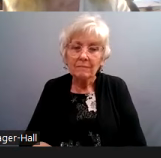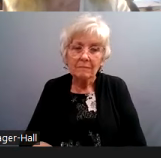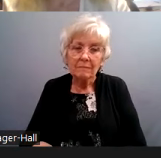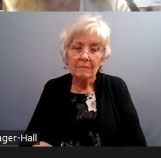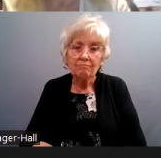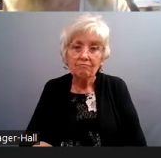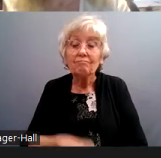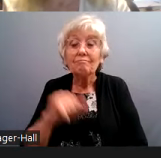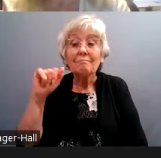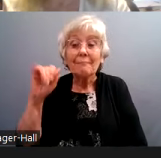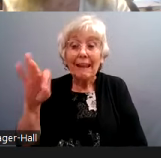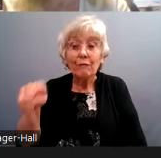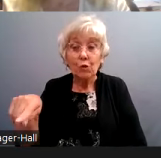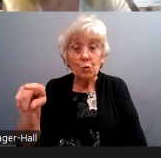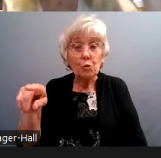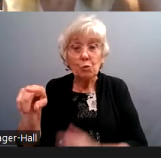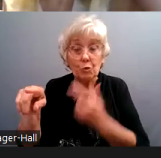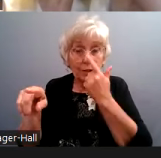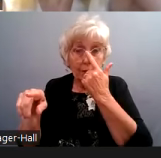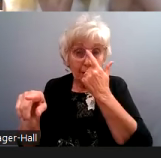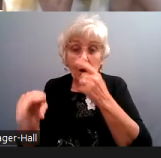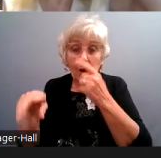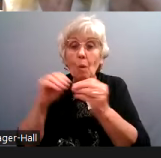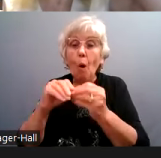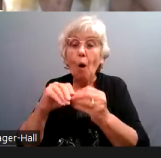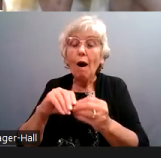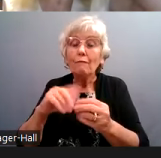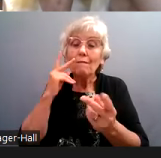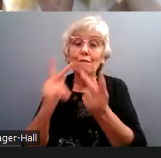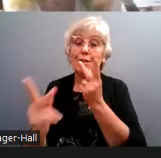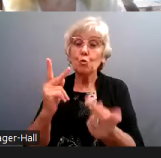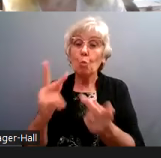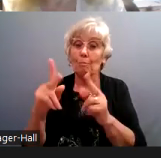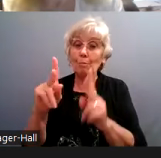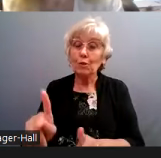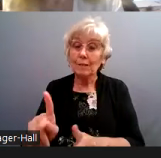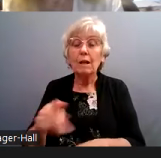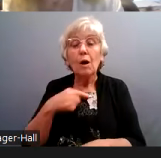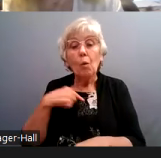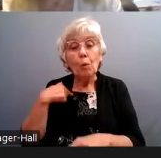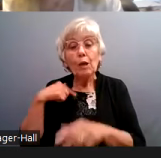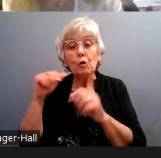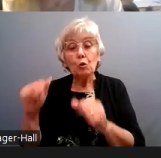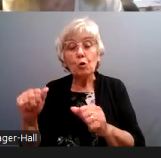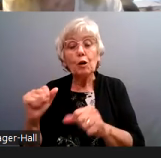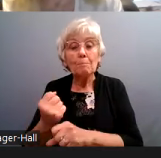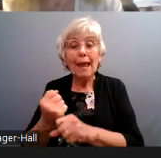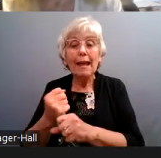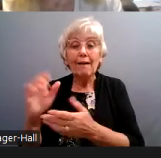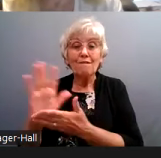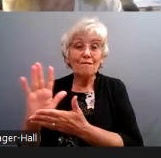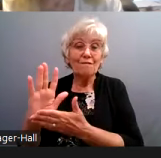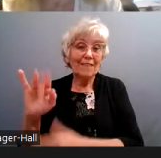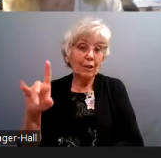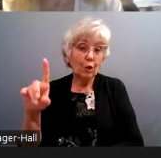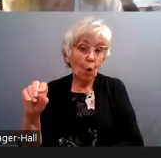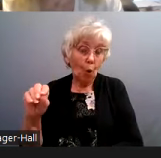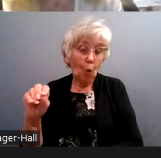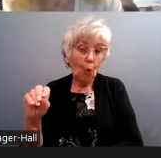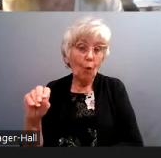And if you need somebody, if you're more of like a visual person, we can either see about like making a video maybe,